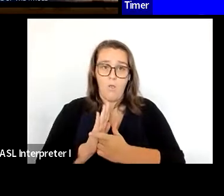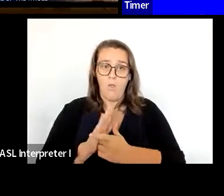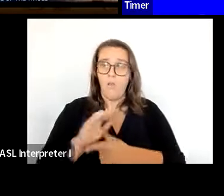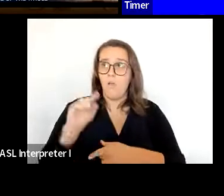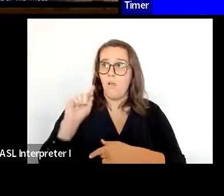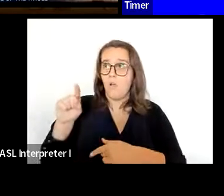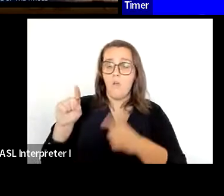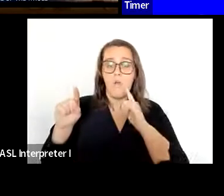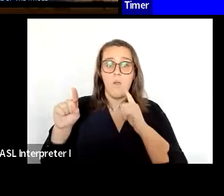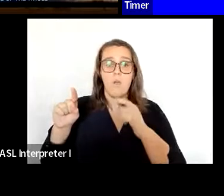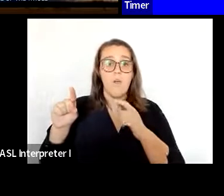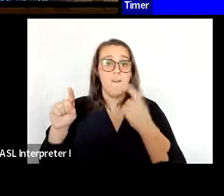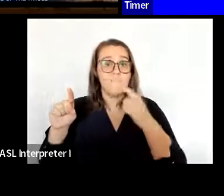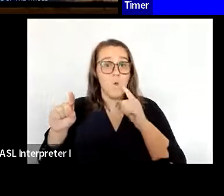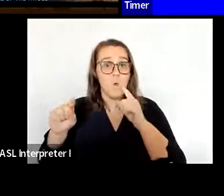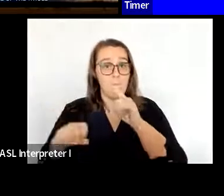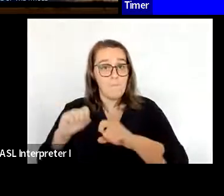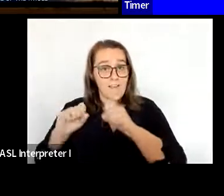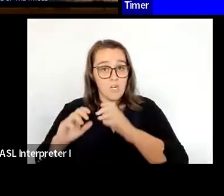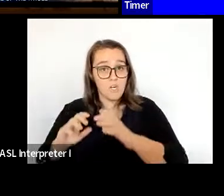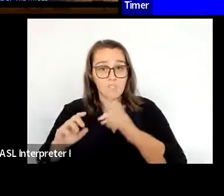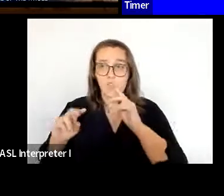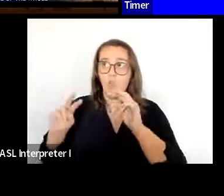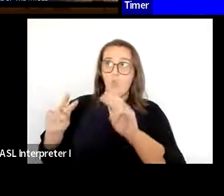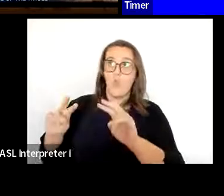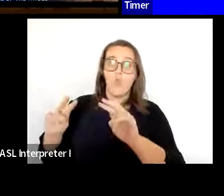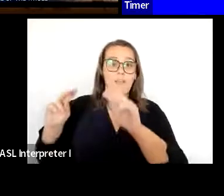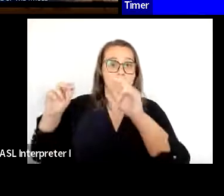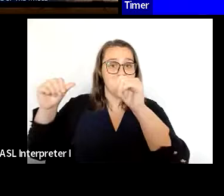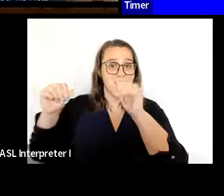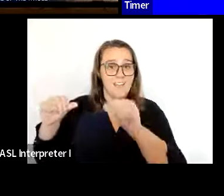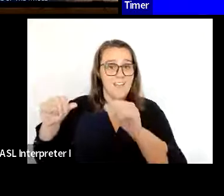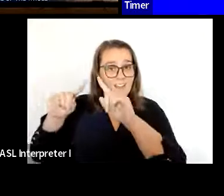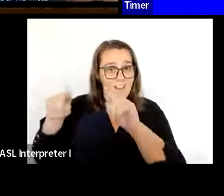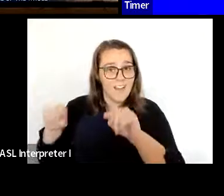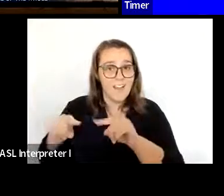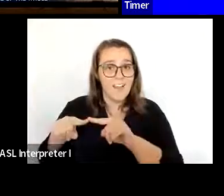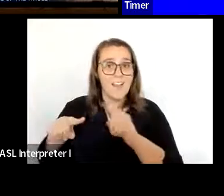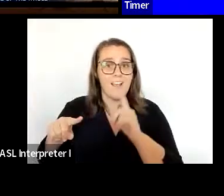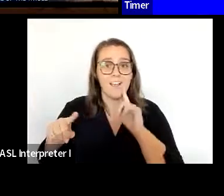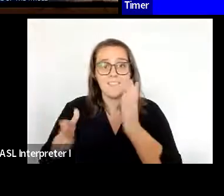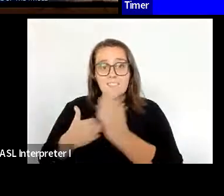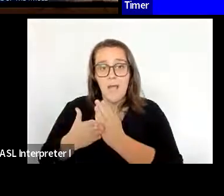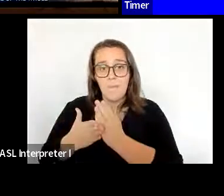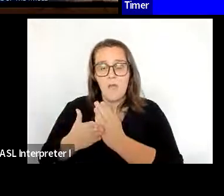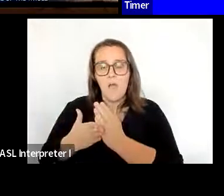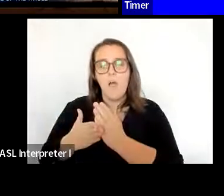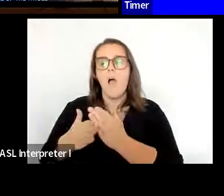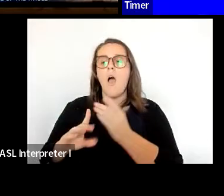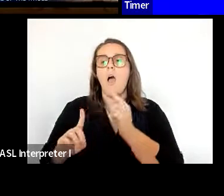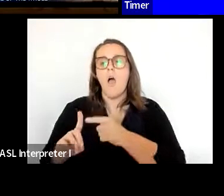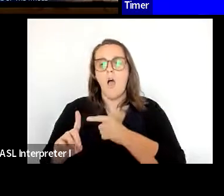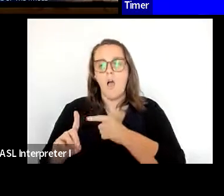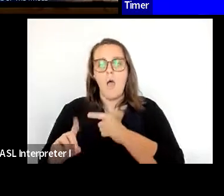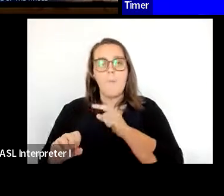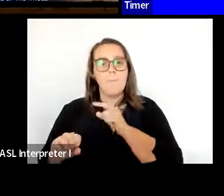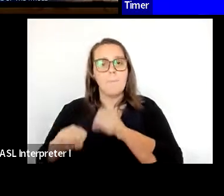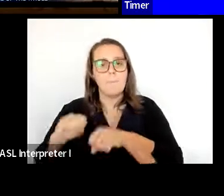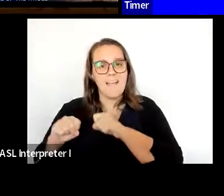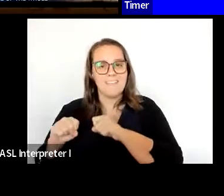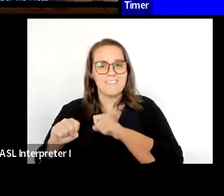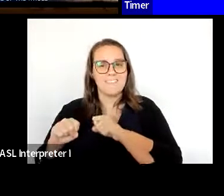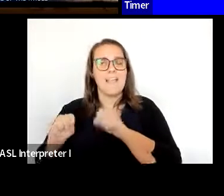benefits. And again, I'll use Delaware. After they've had it in place for 2 years, the collisions,